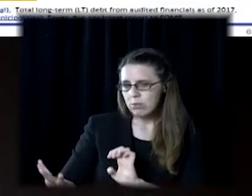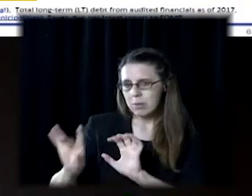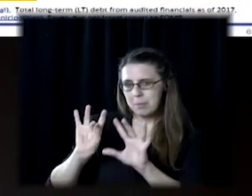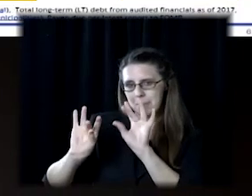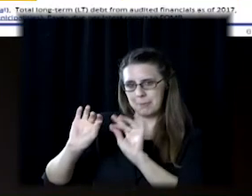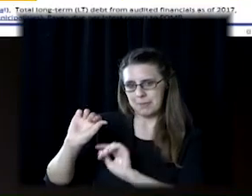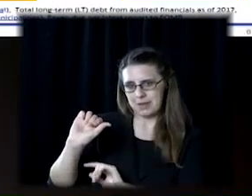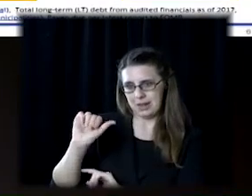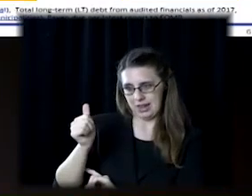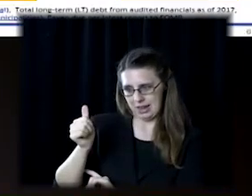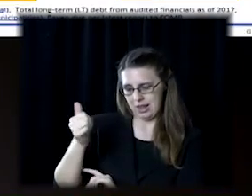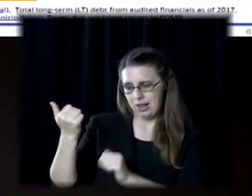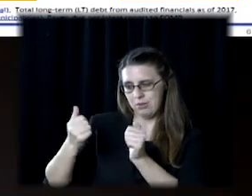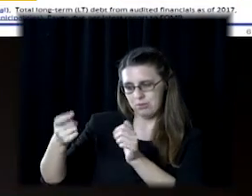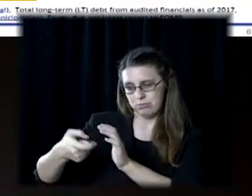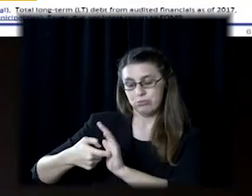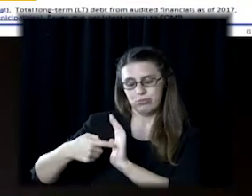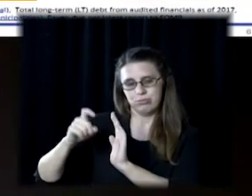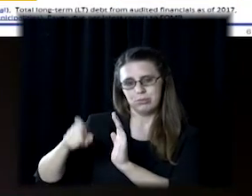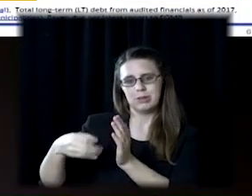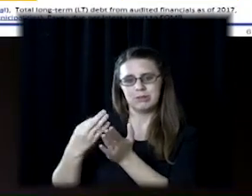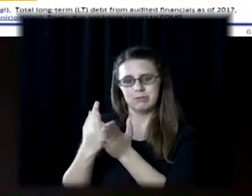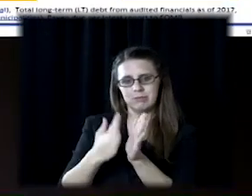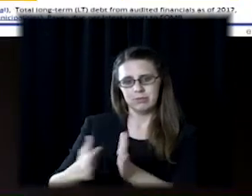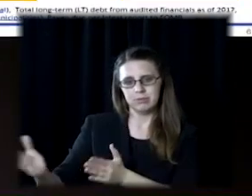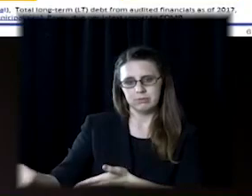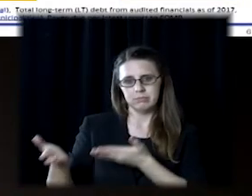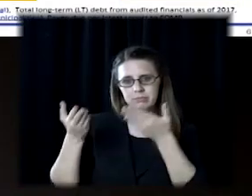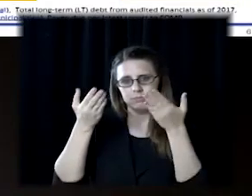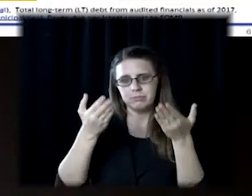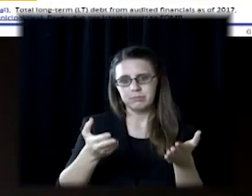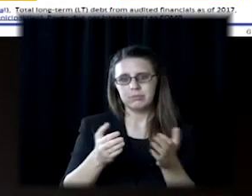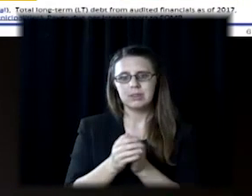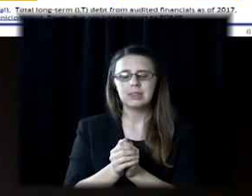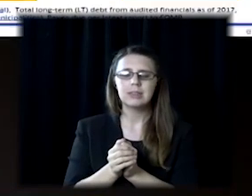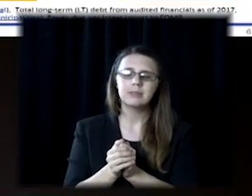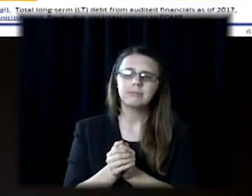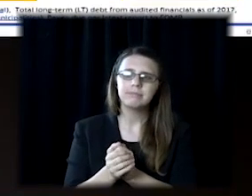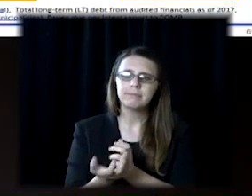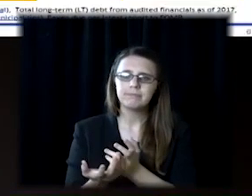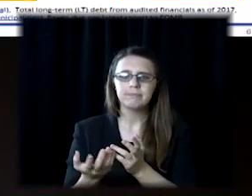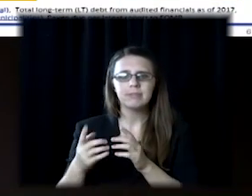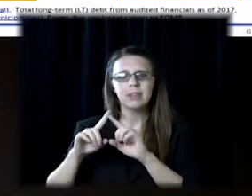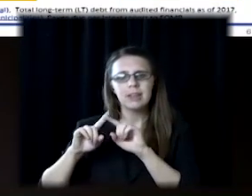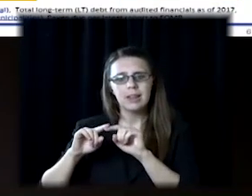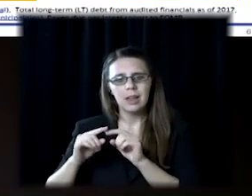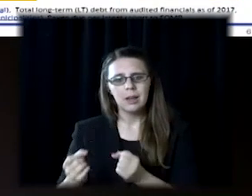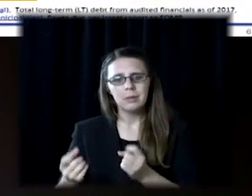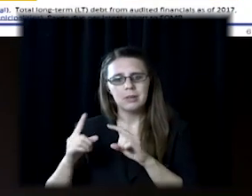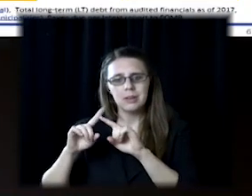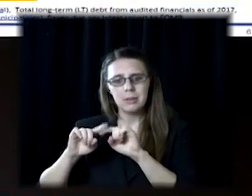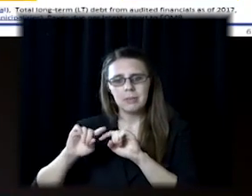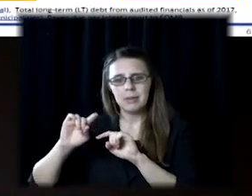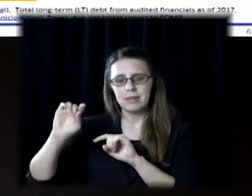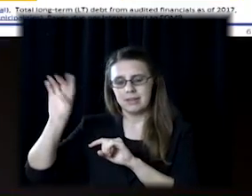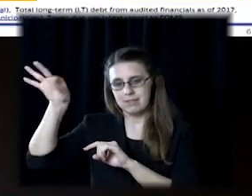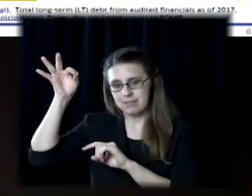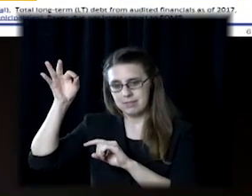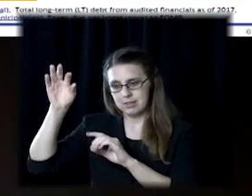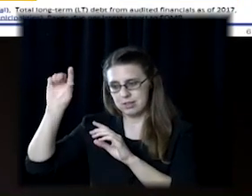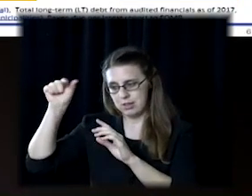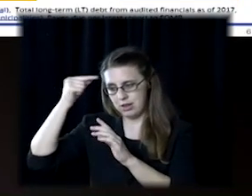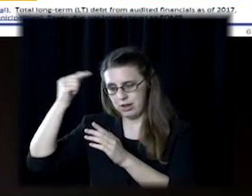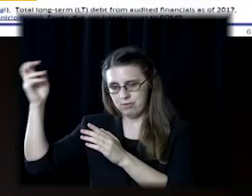to produce fiscal plans. It included their dependency on the municipal fund transfers from the central government, their financial